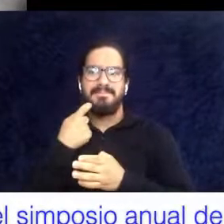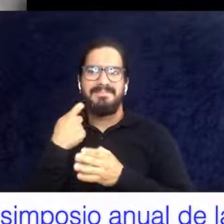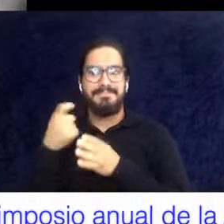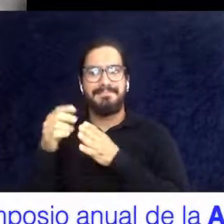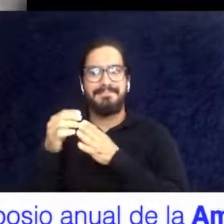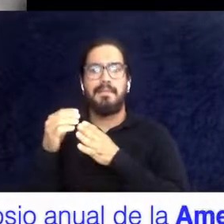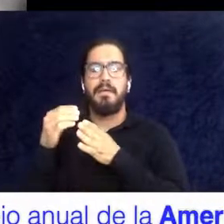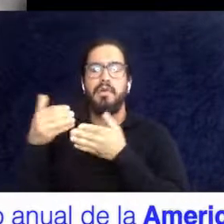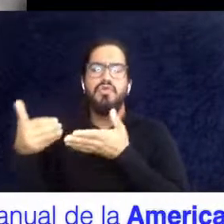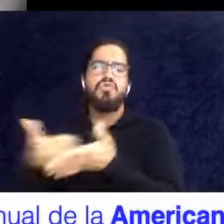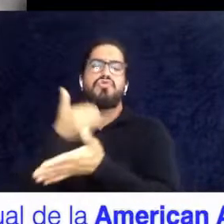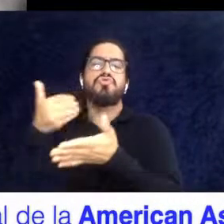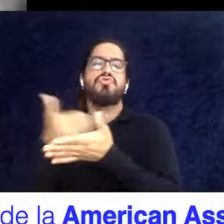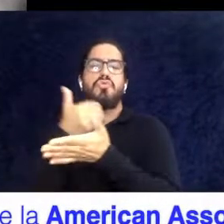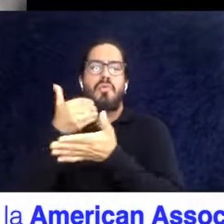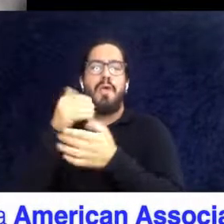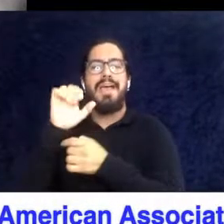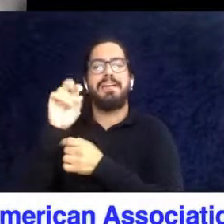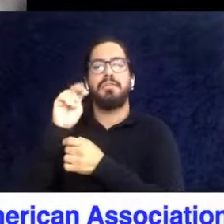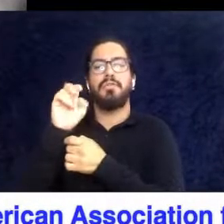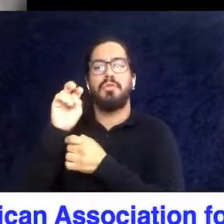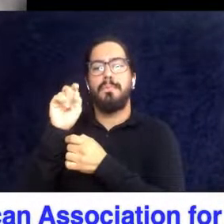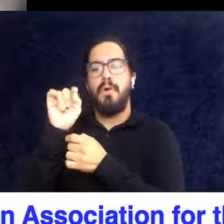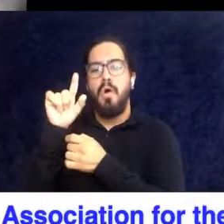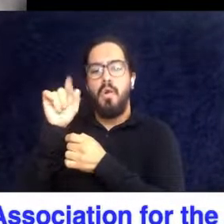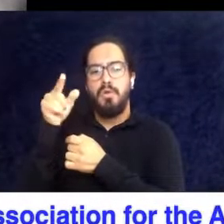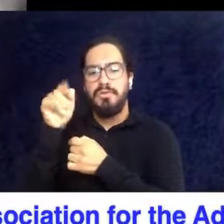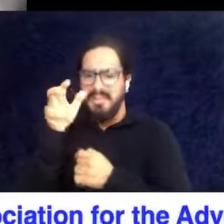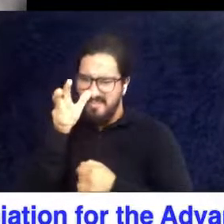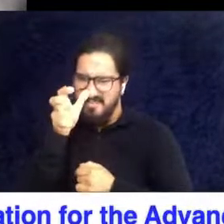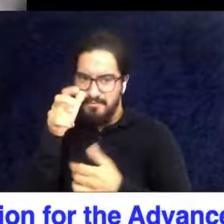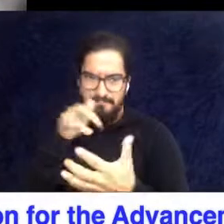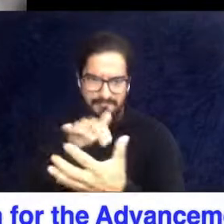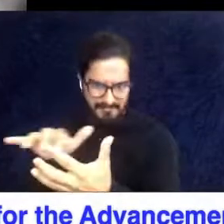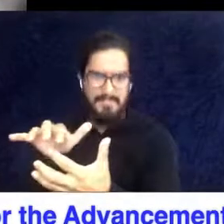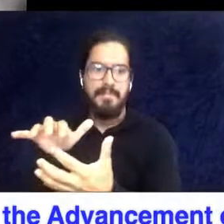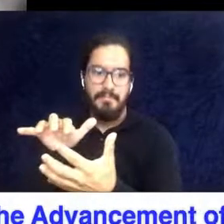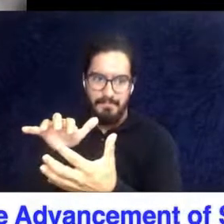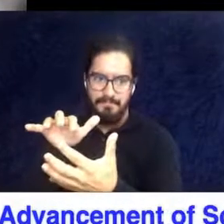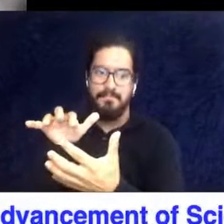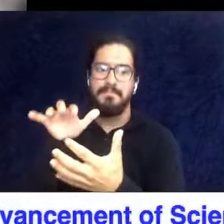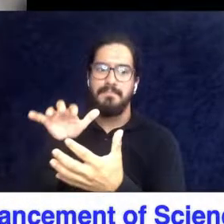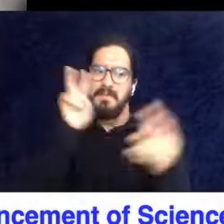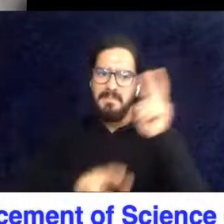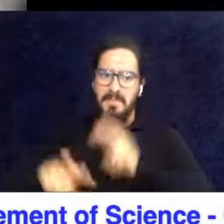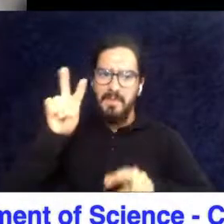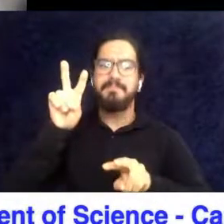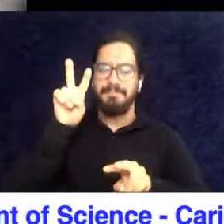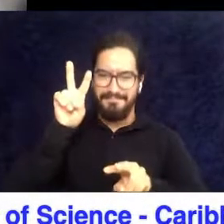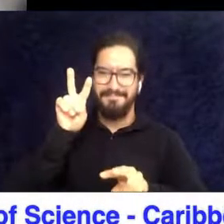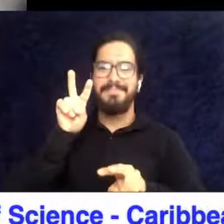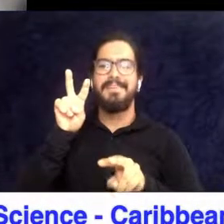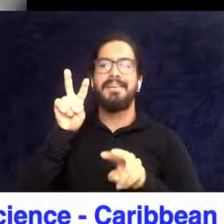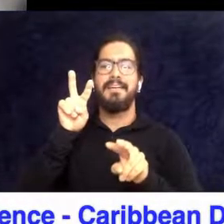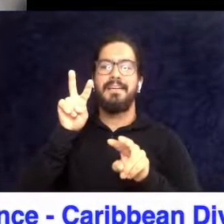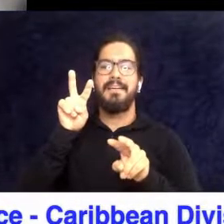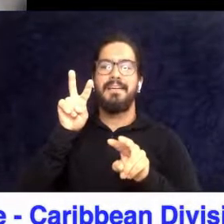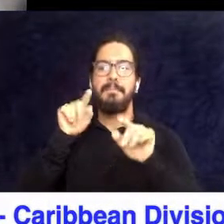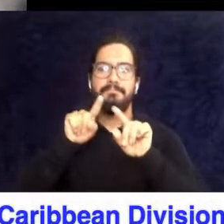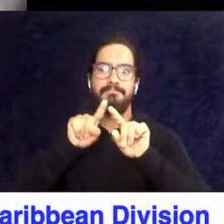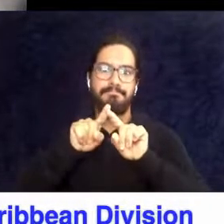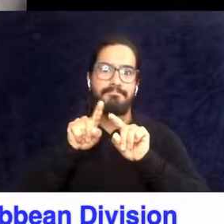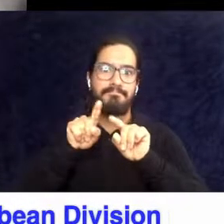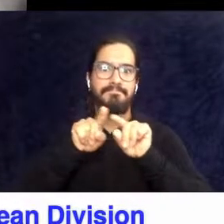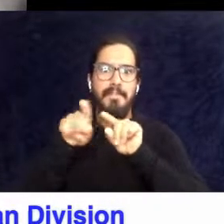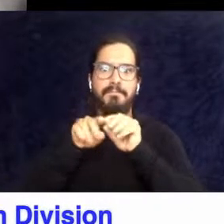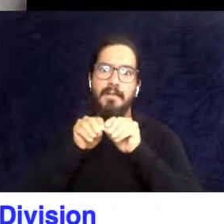laboratory, a new mosquito surveillance system, the launch of 4 media educational campaigns, community outreach